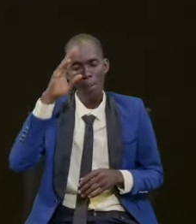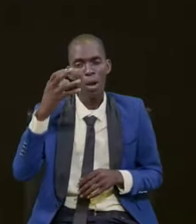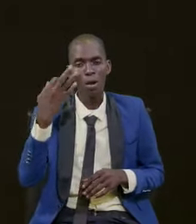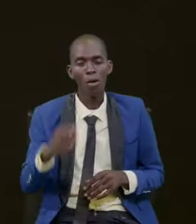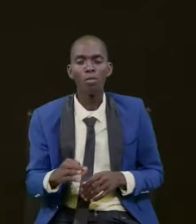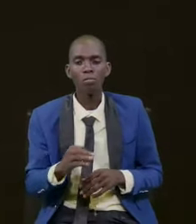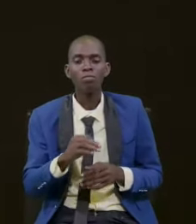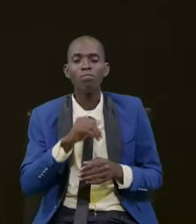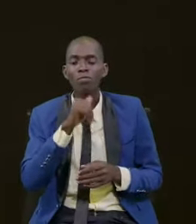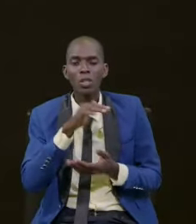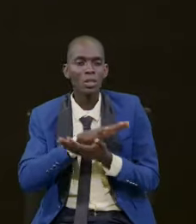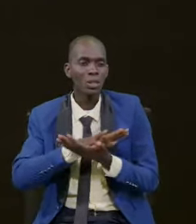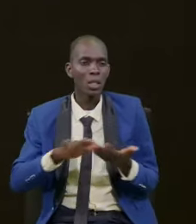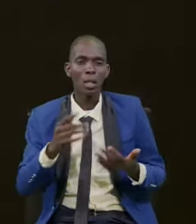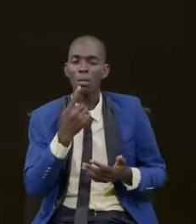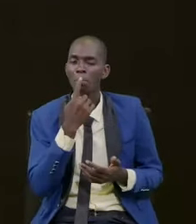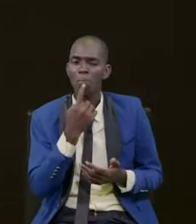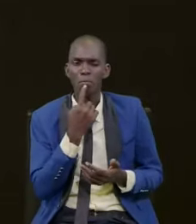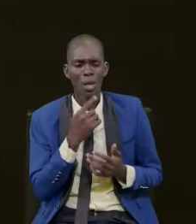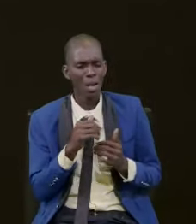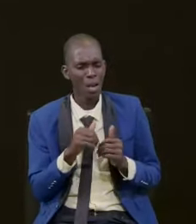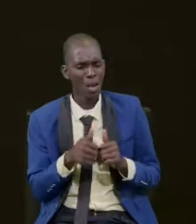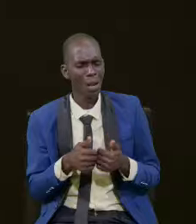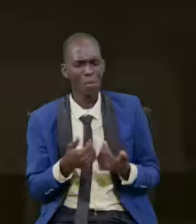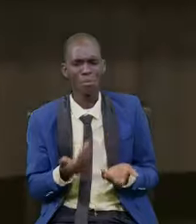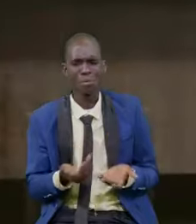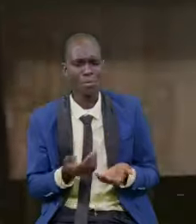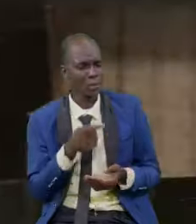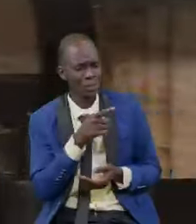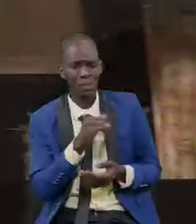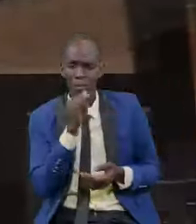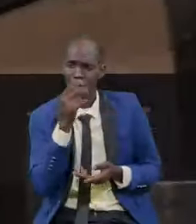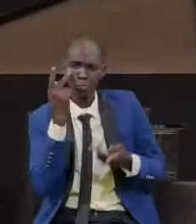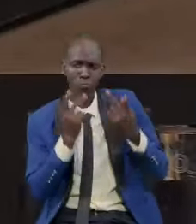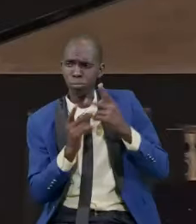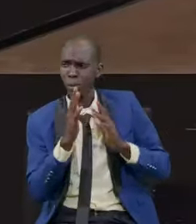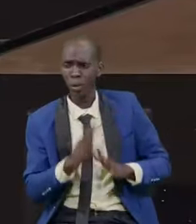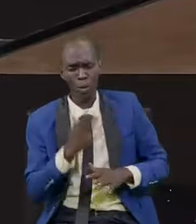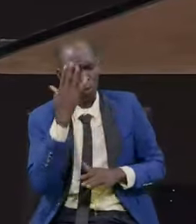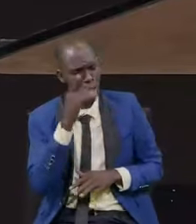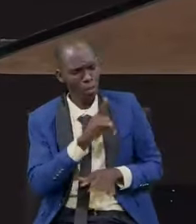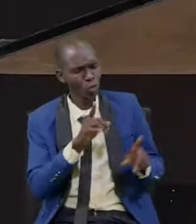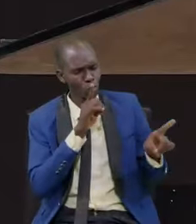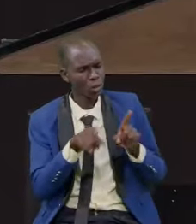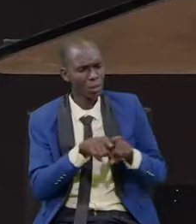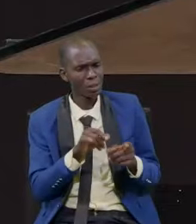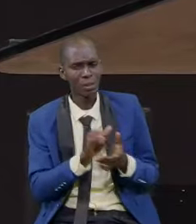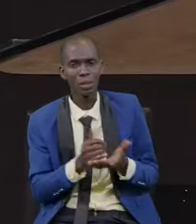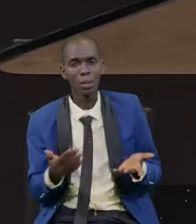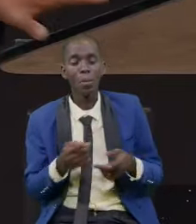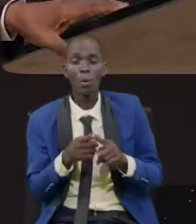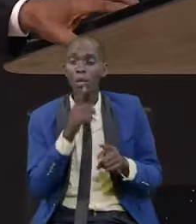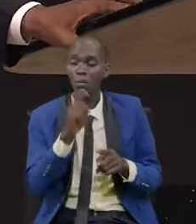unclean lips. How is it, you know, prophets like this, they said what they ought to